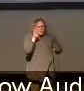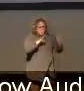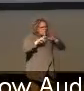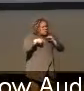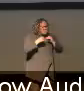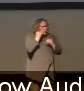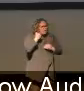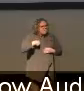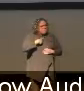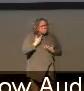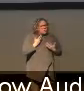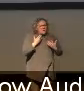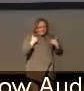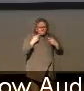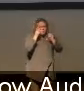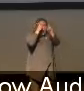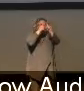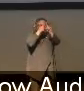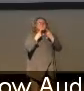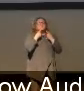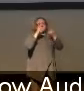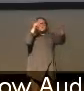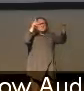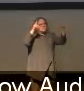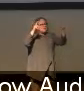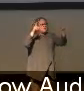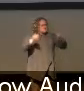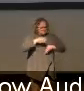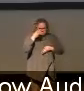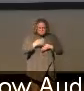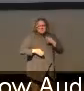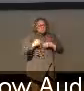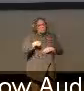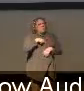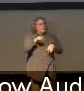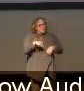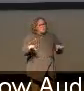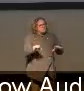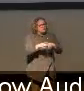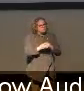succeed in accomplishing what needs to be done. And that's Margaret Wheatley. Thank you.